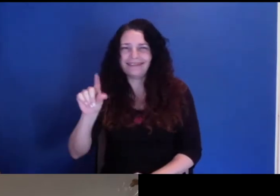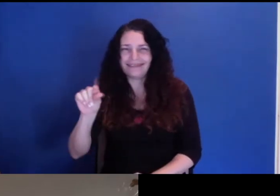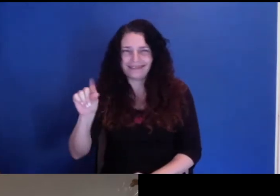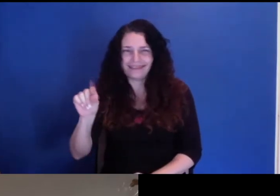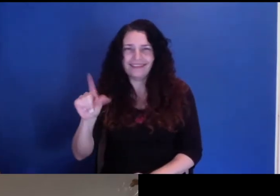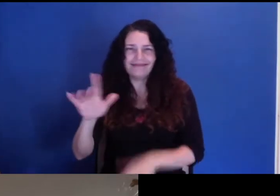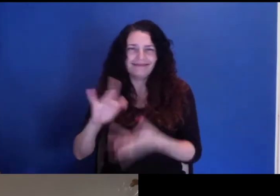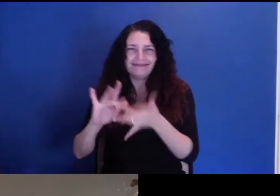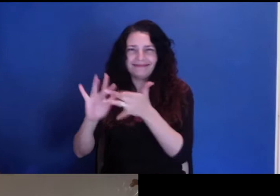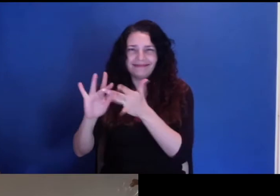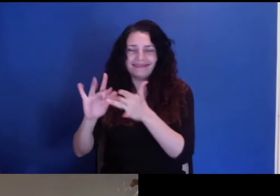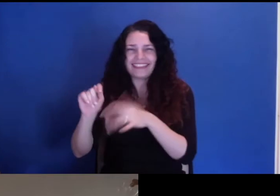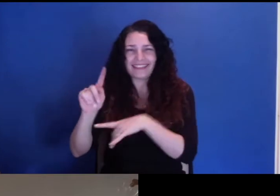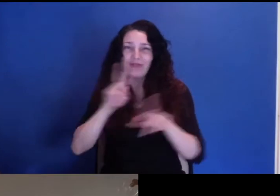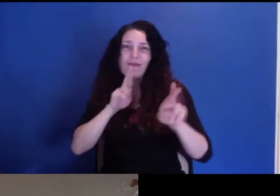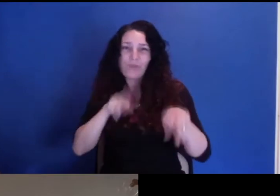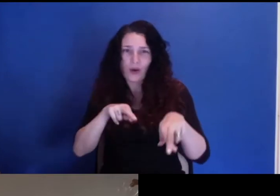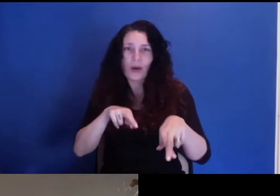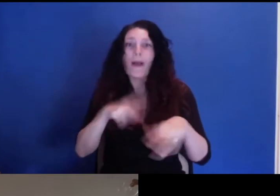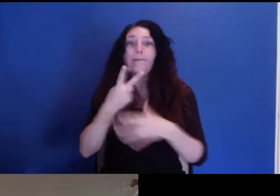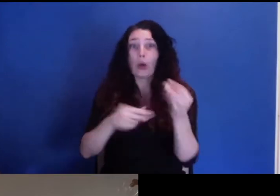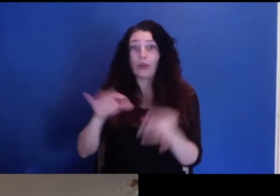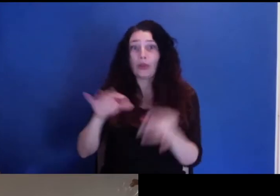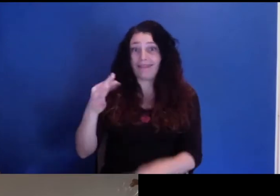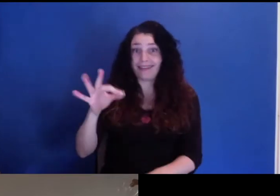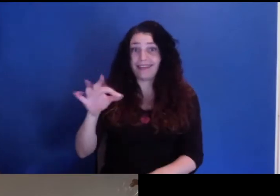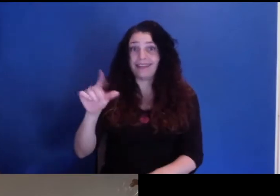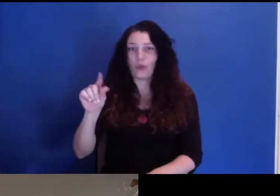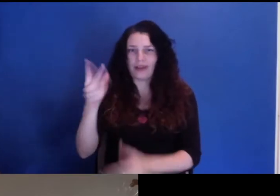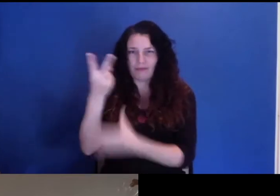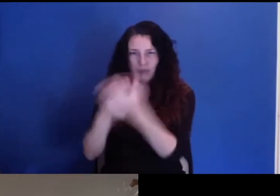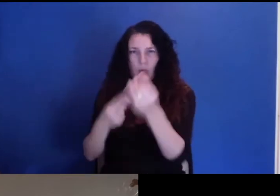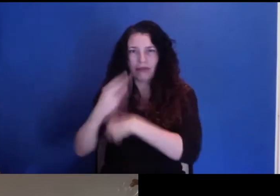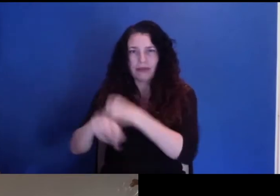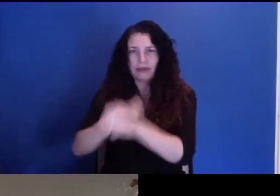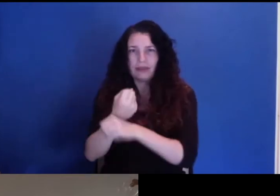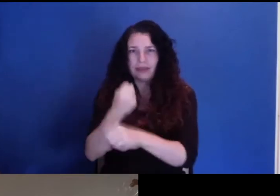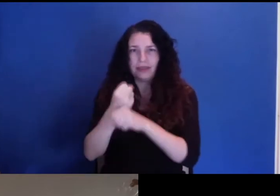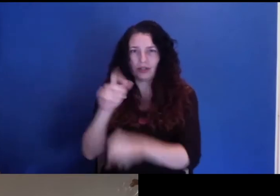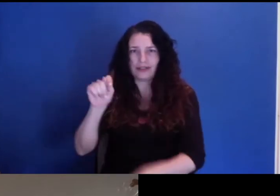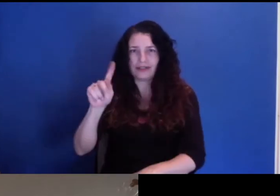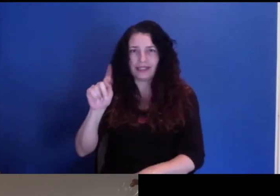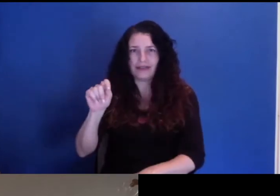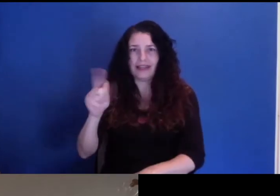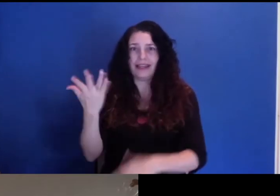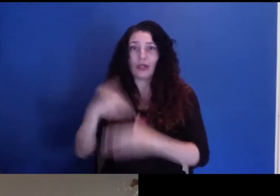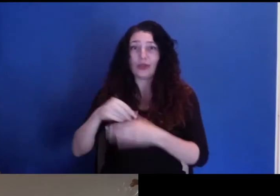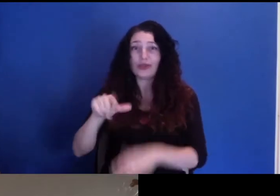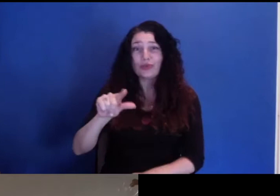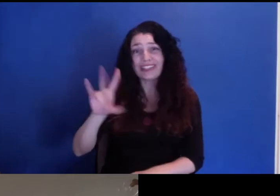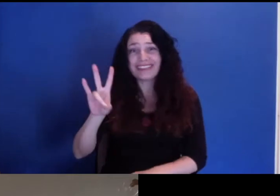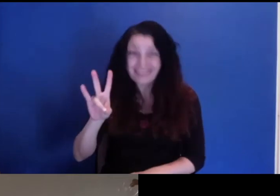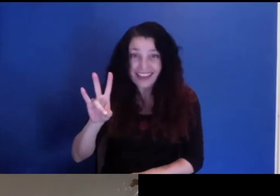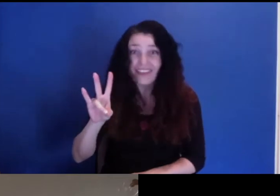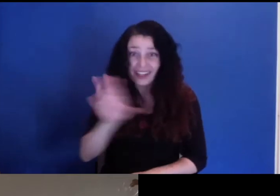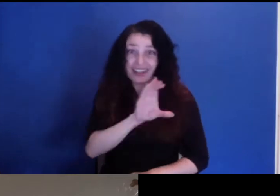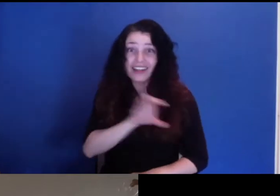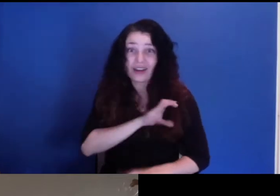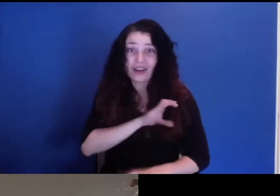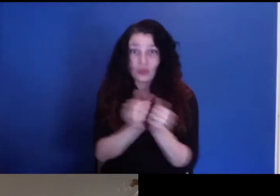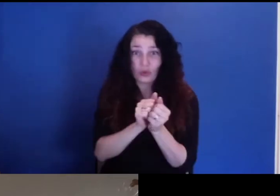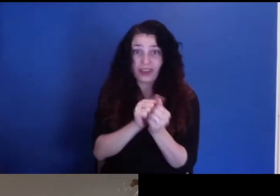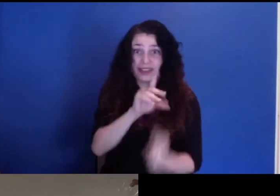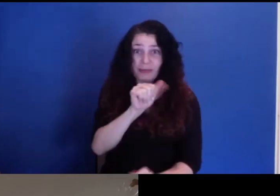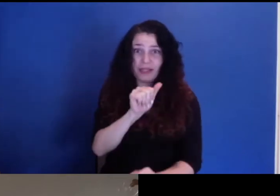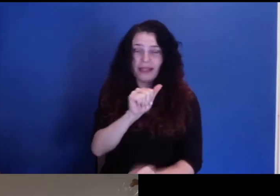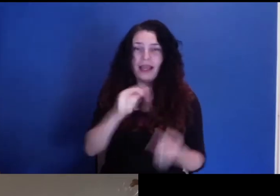while 2019 and 2020 television season included 27 characters with disability versus 18 in